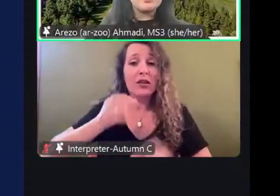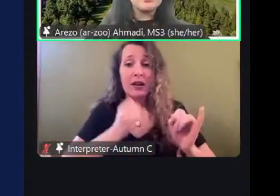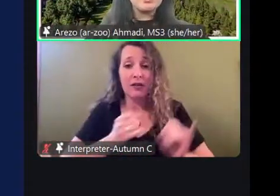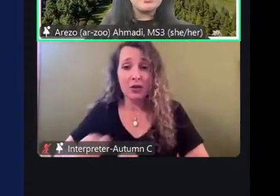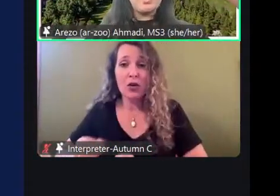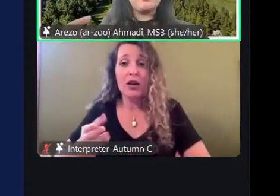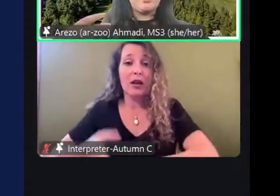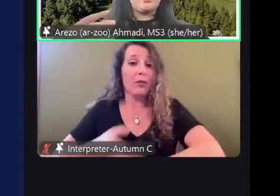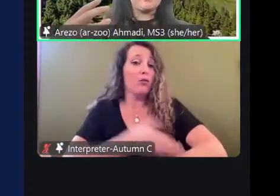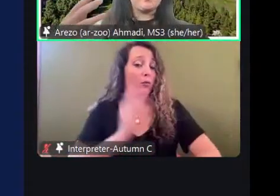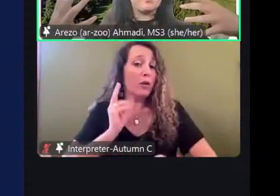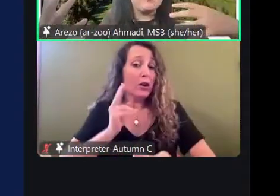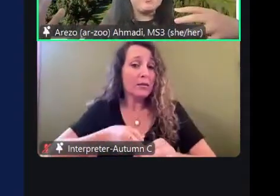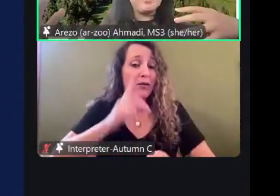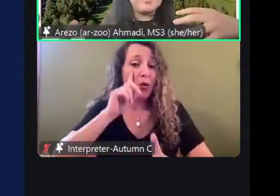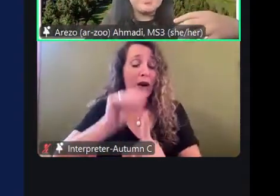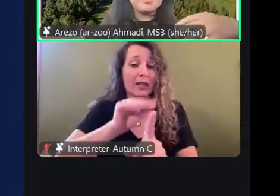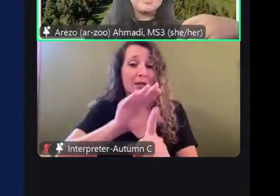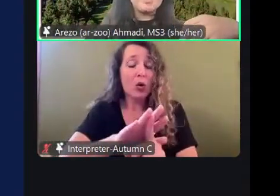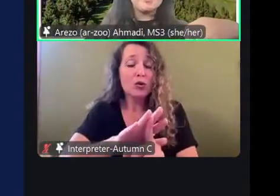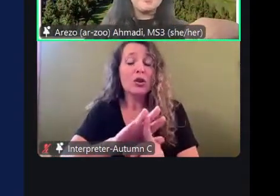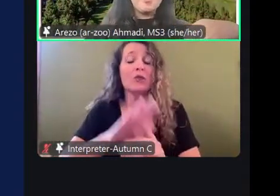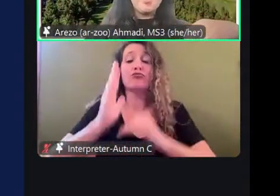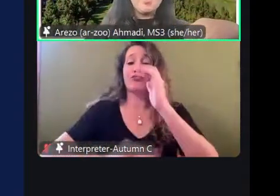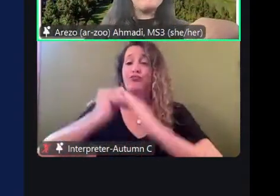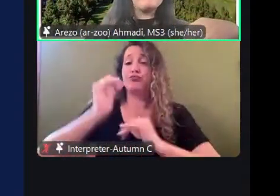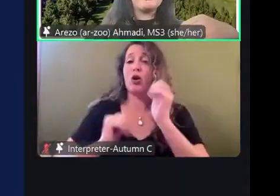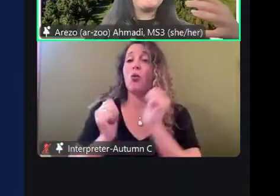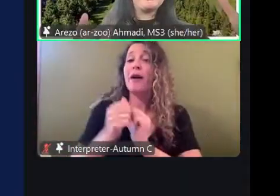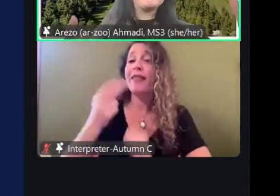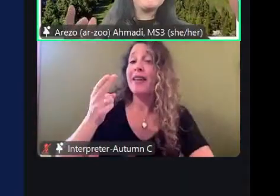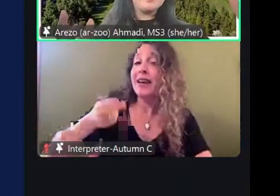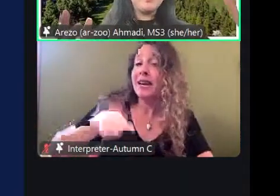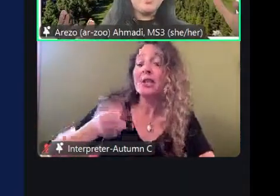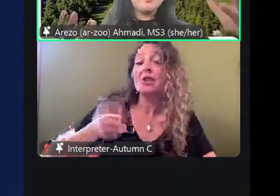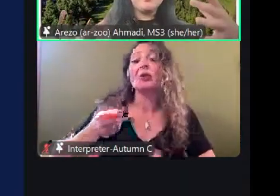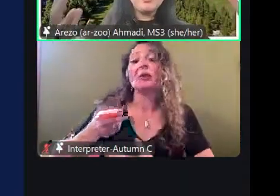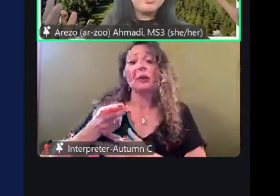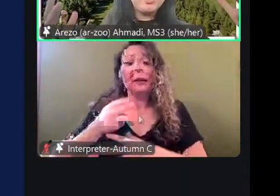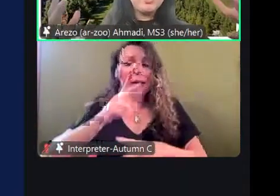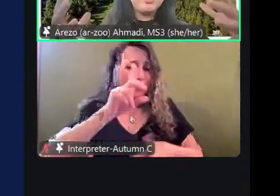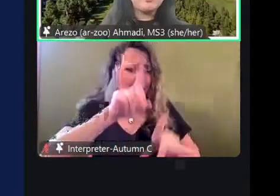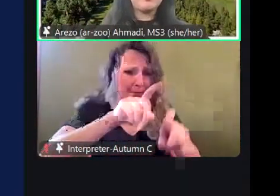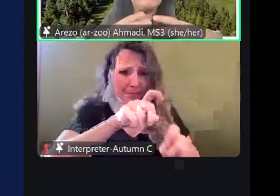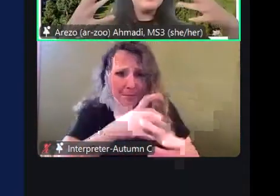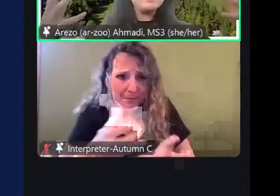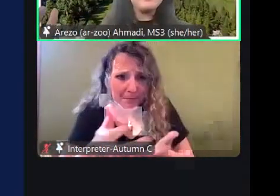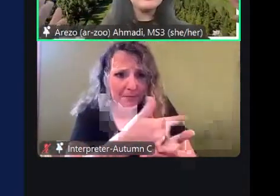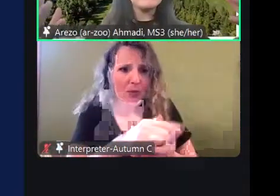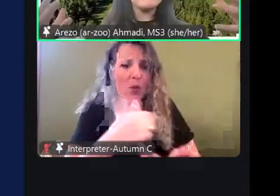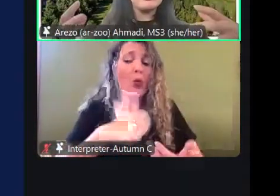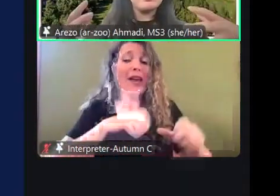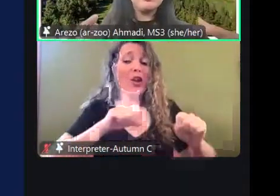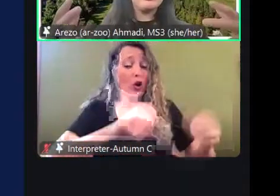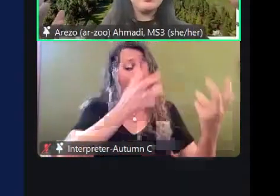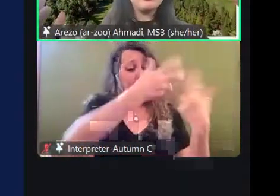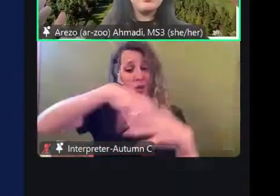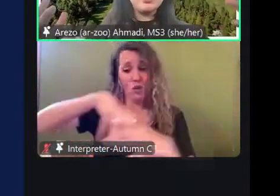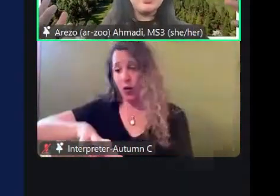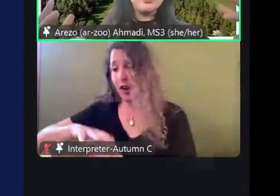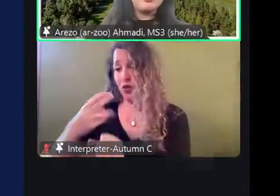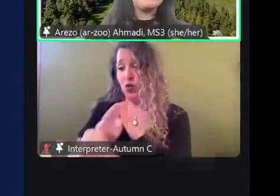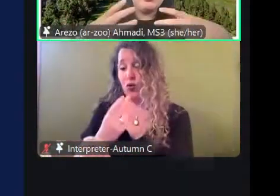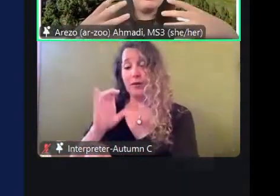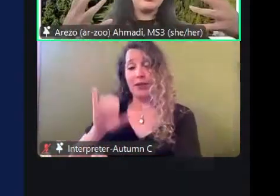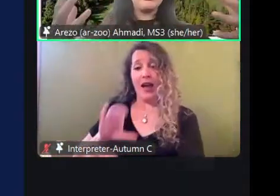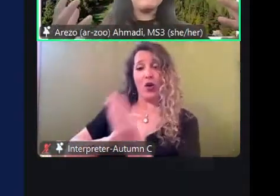DHH culture and comfort with history taking. But we could see that in future initiatives could kind of integrate this curriculum and really expand